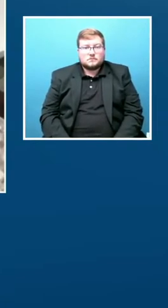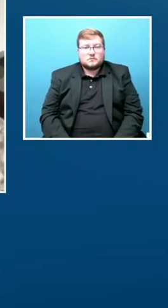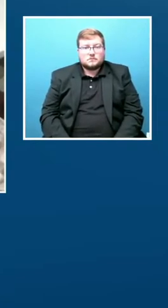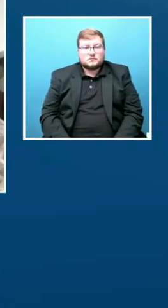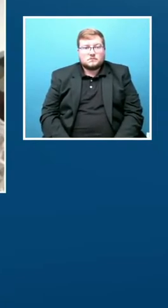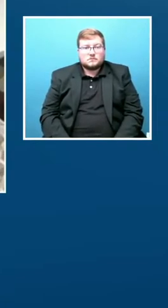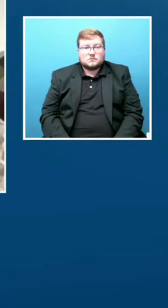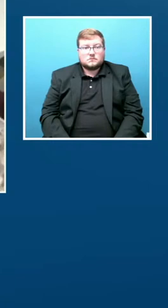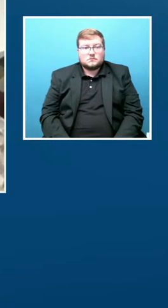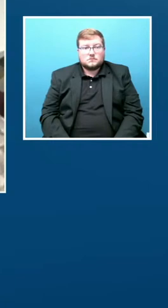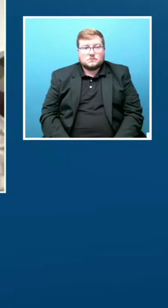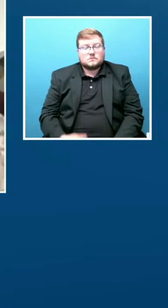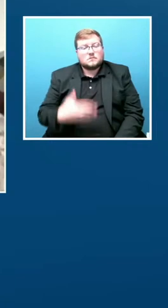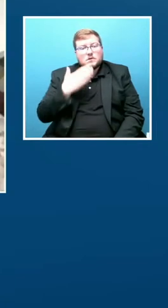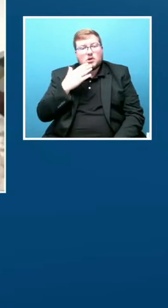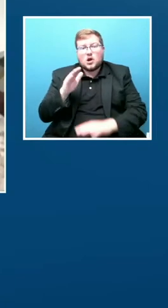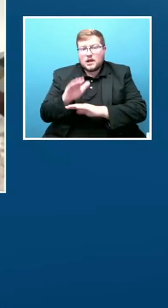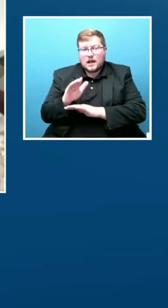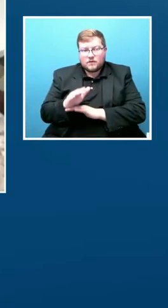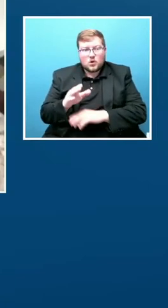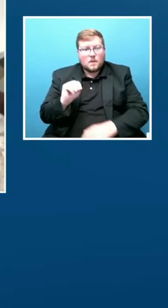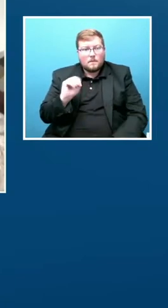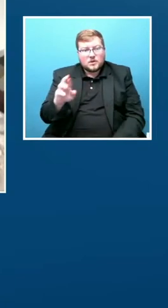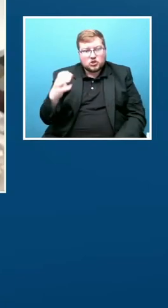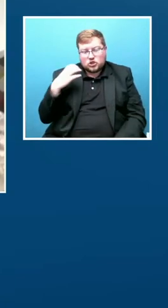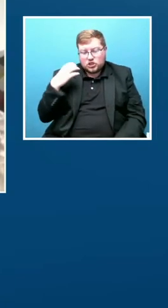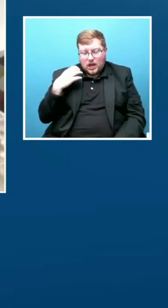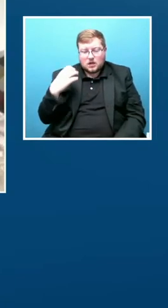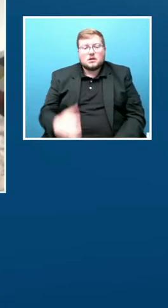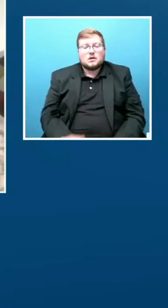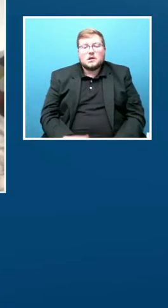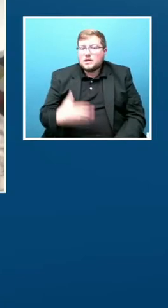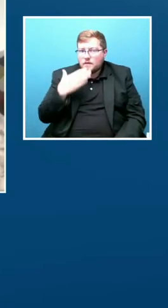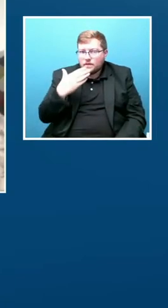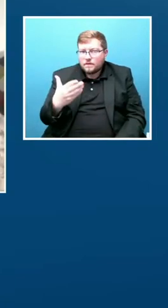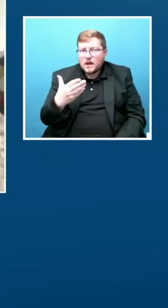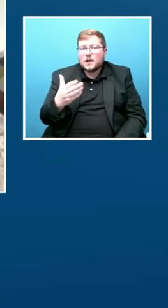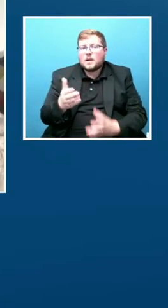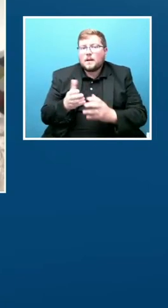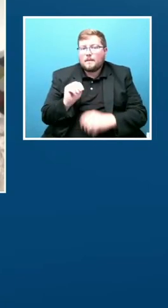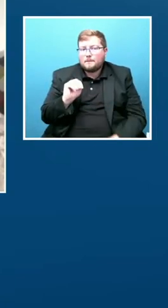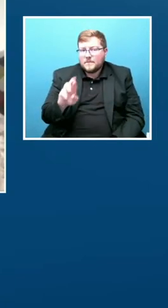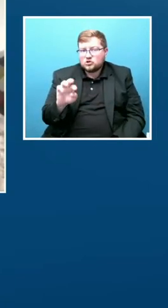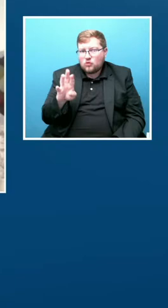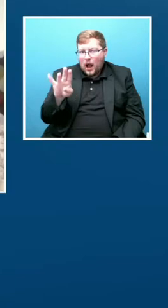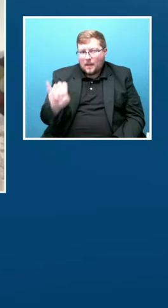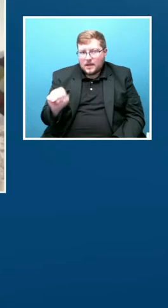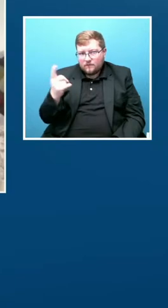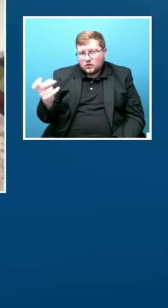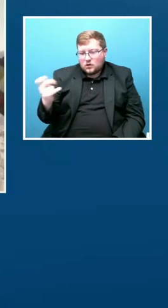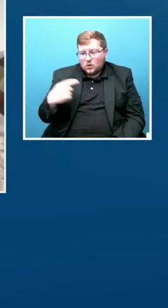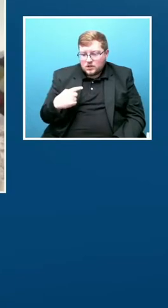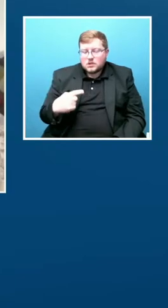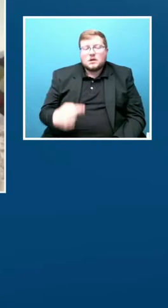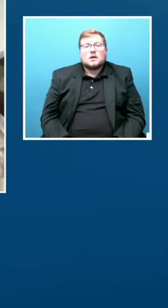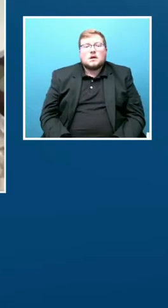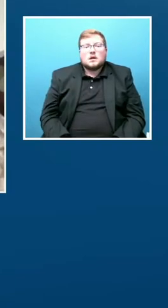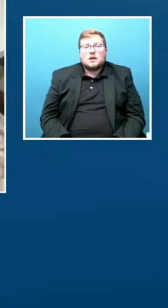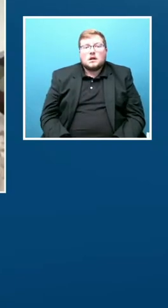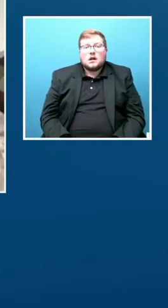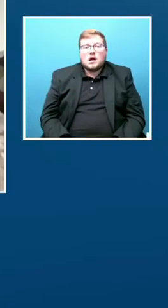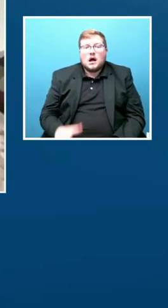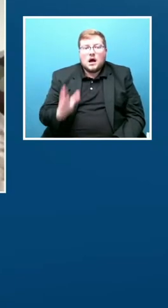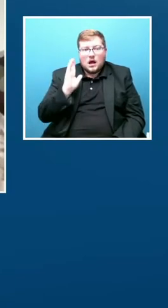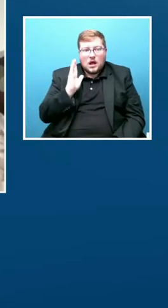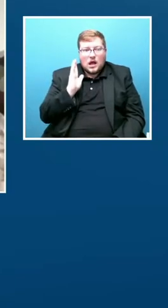Good afternoon, Mr. Chair. Thank you, Mr. Wabi, for your question. And I would be remiss if I did not acknowledge